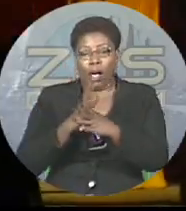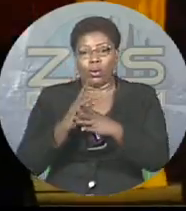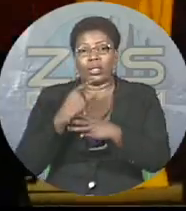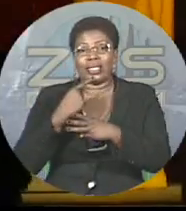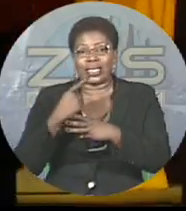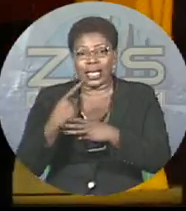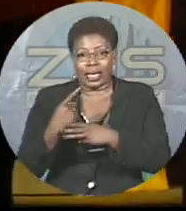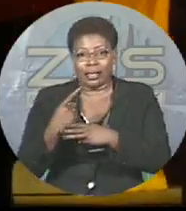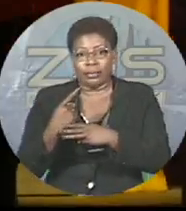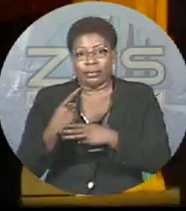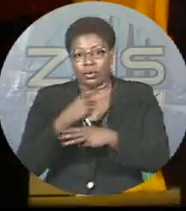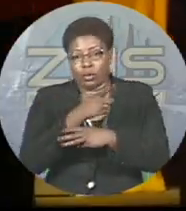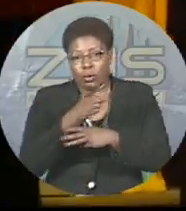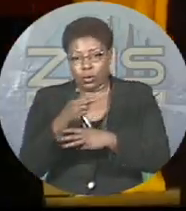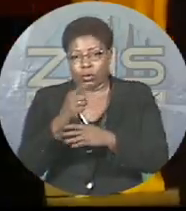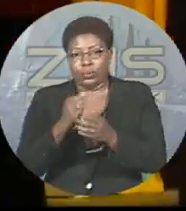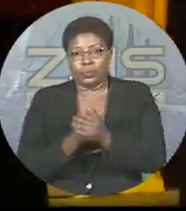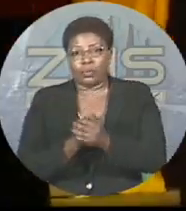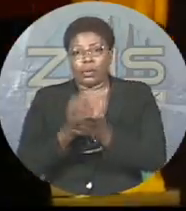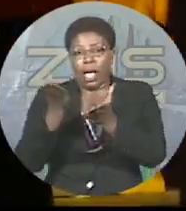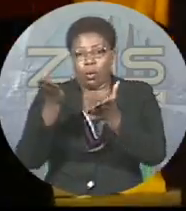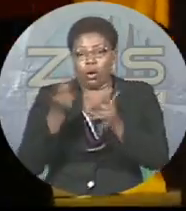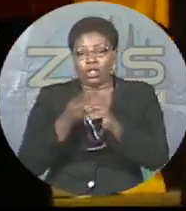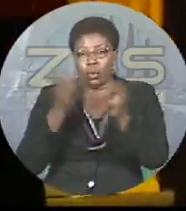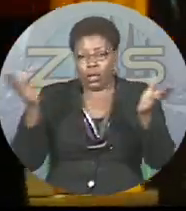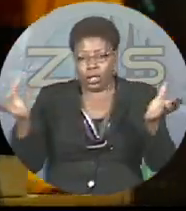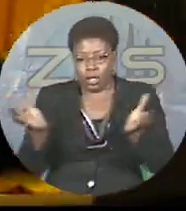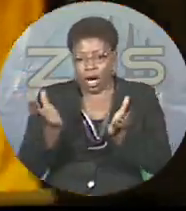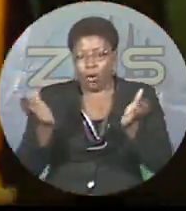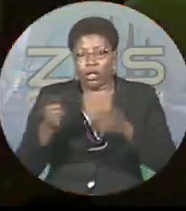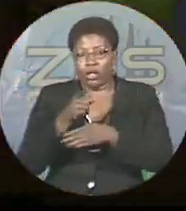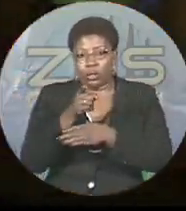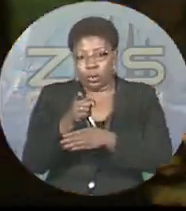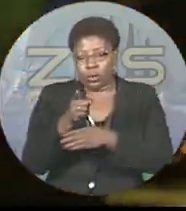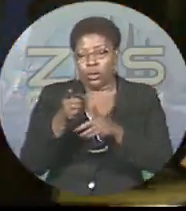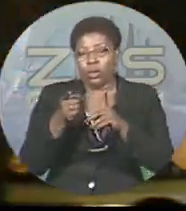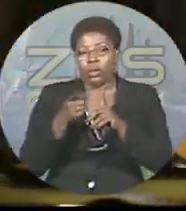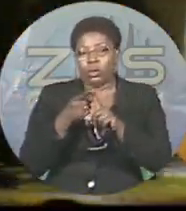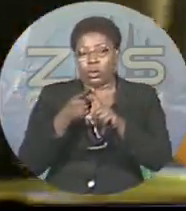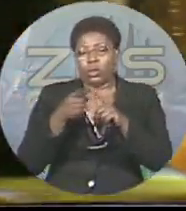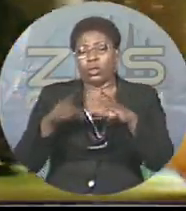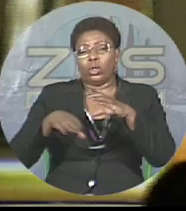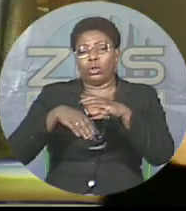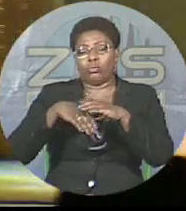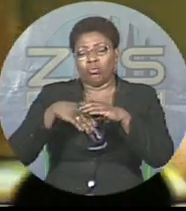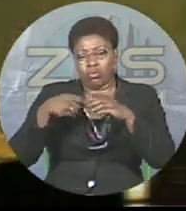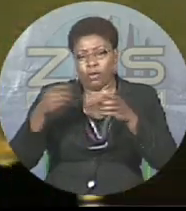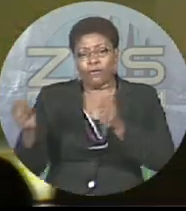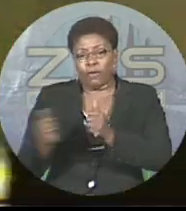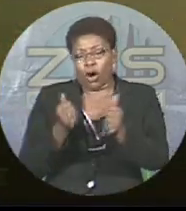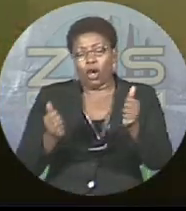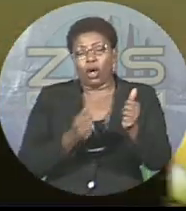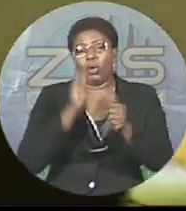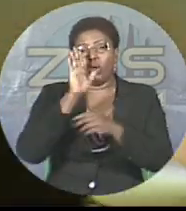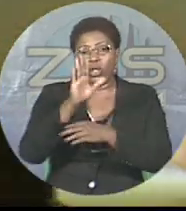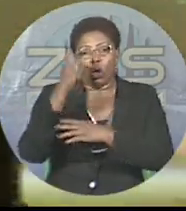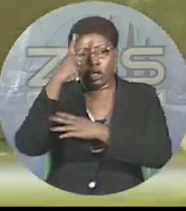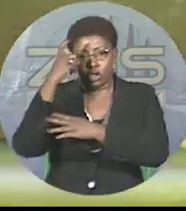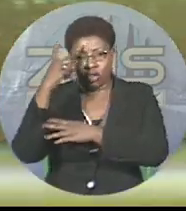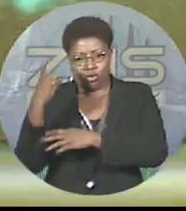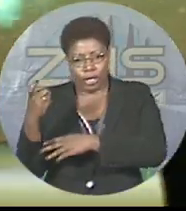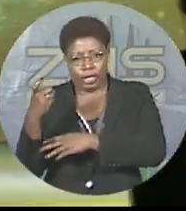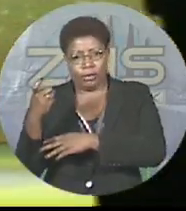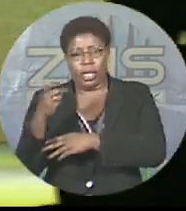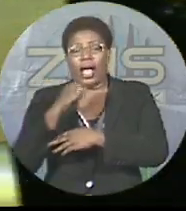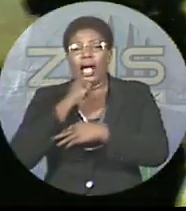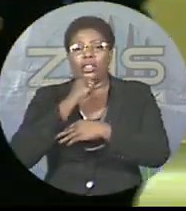of advice. I want to encourage you all, firstly, to go after your dreams wholeheartedly and do